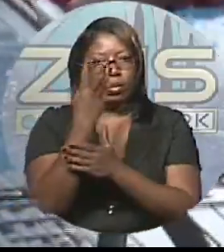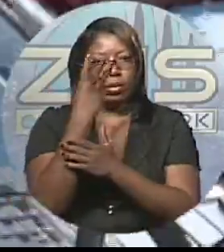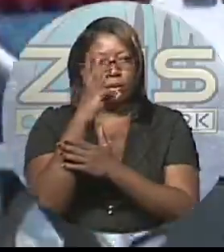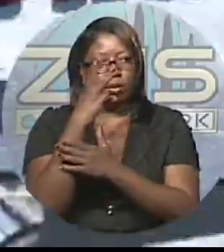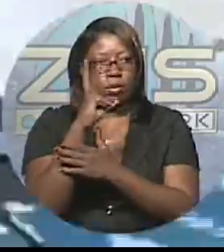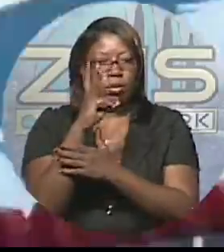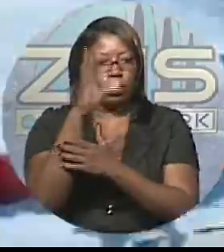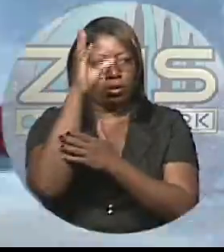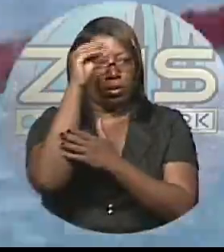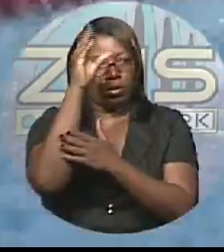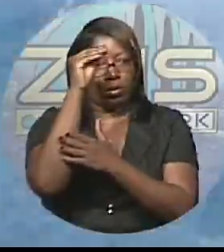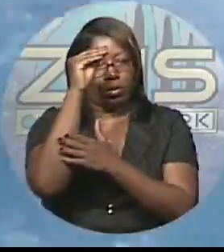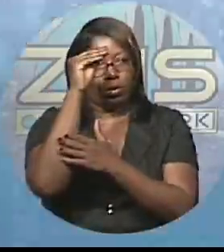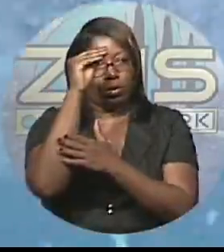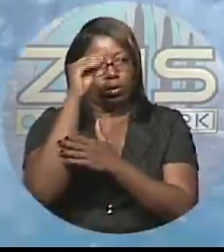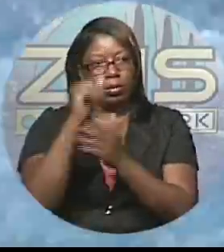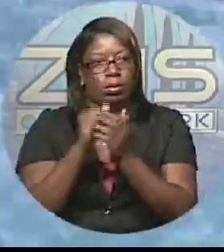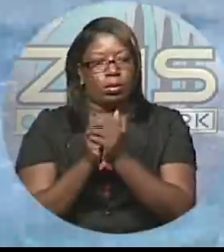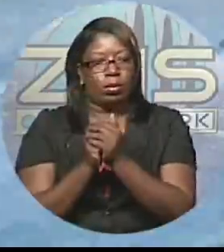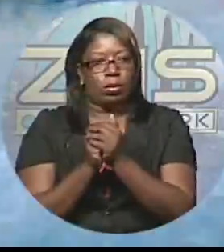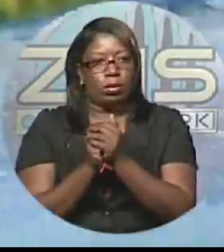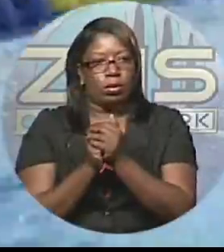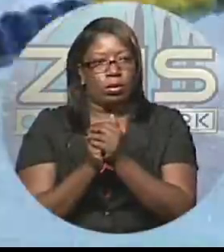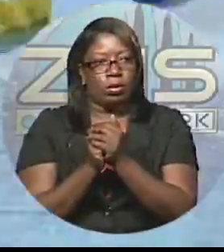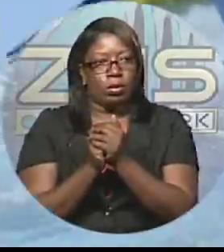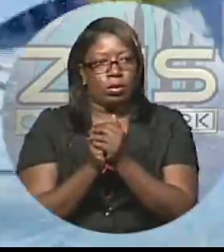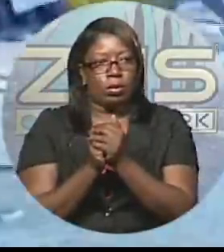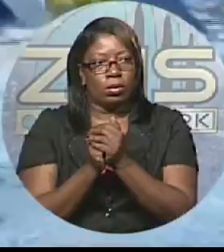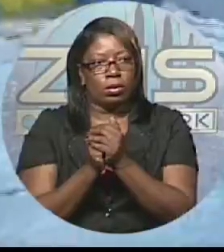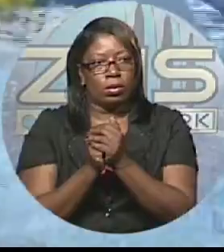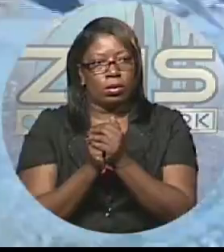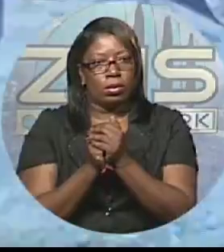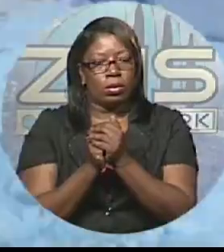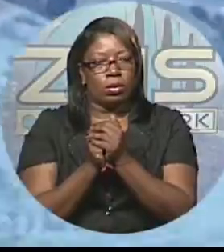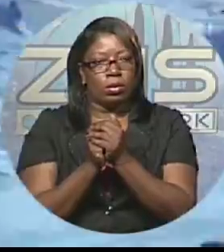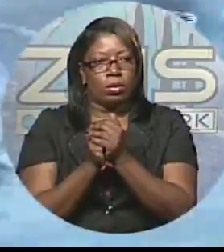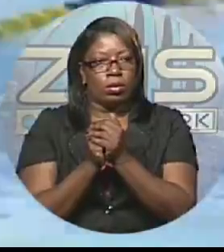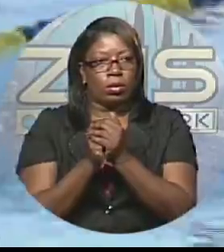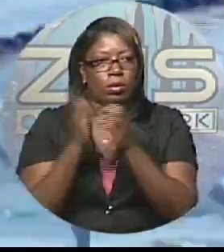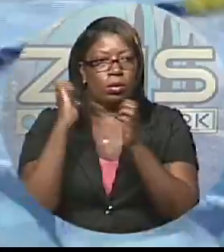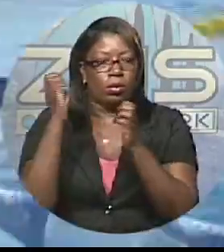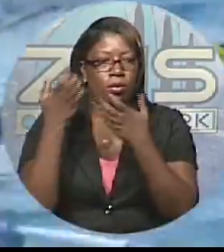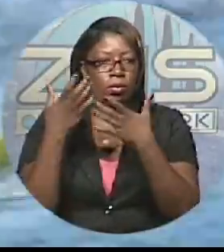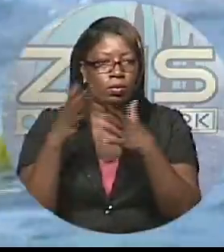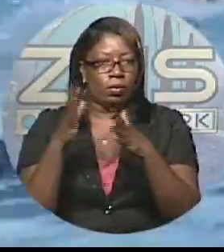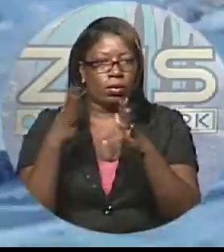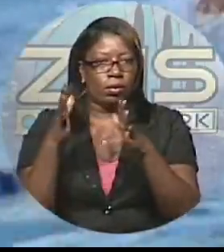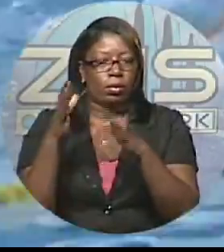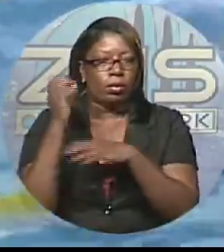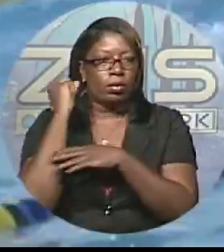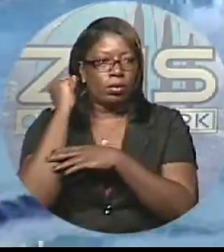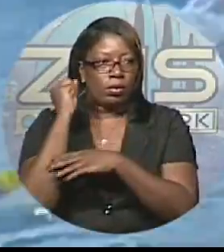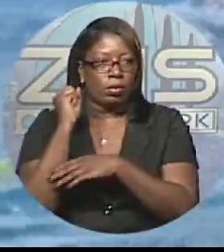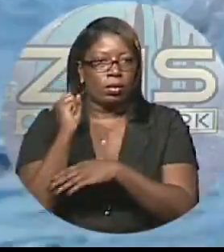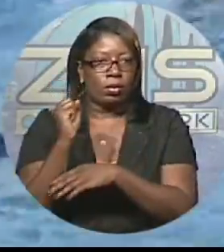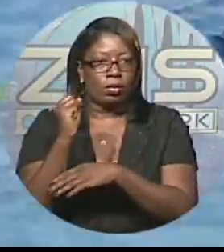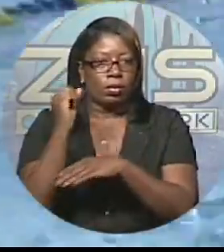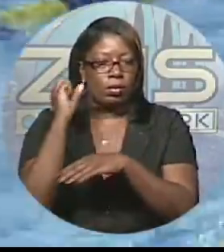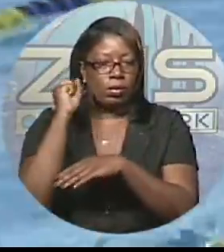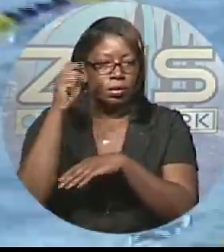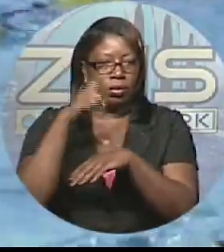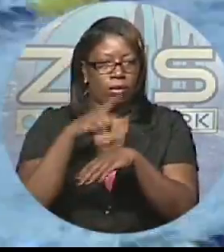Dustin Tynes could not get past the hometown hero, Jordy Groters. He finishes in the silver medal position. His